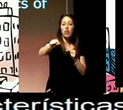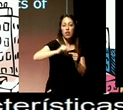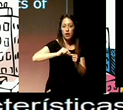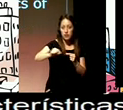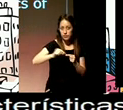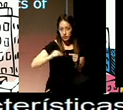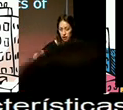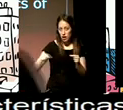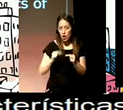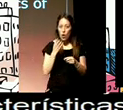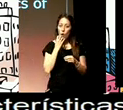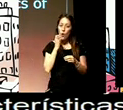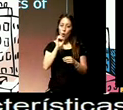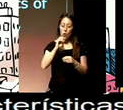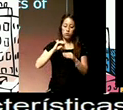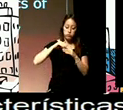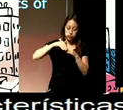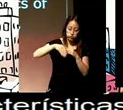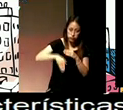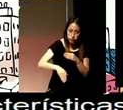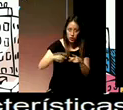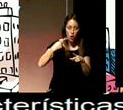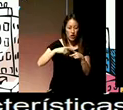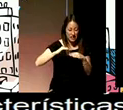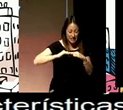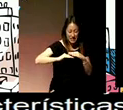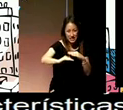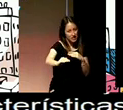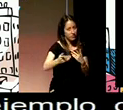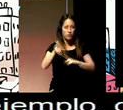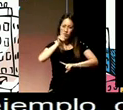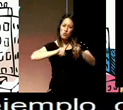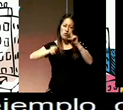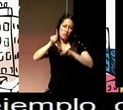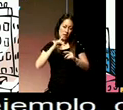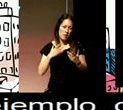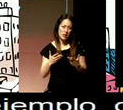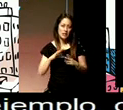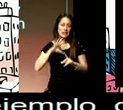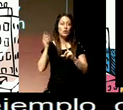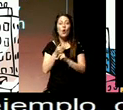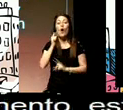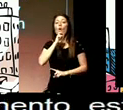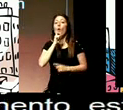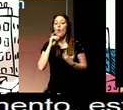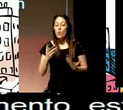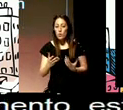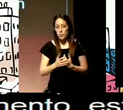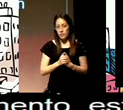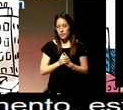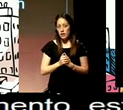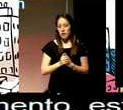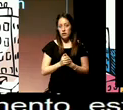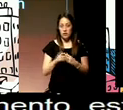uneven floor, etc. Such problems are complicated by the diverse characteristics of different